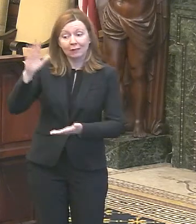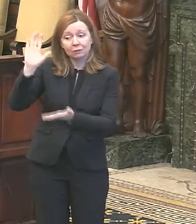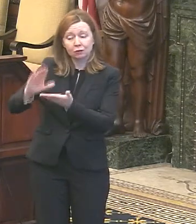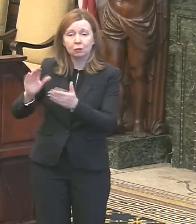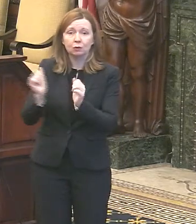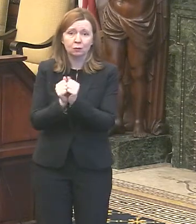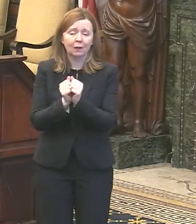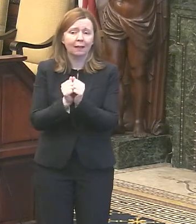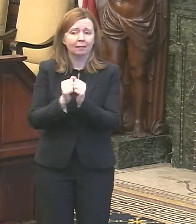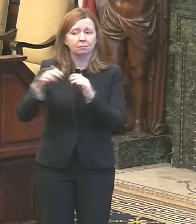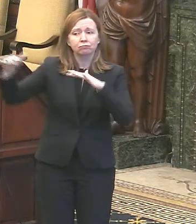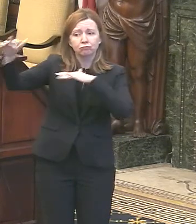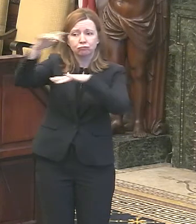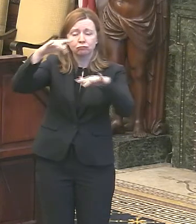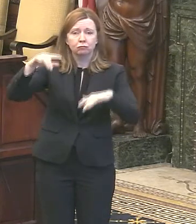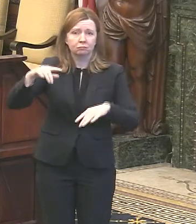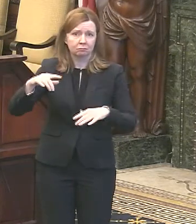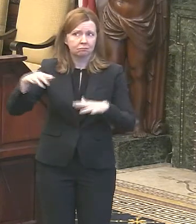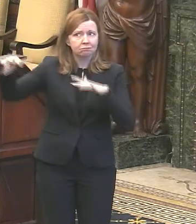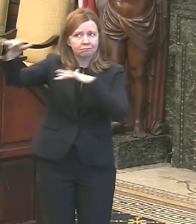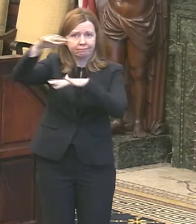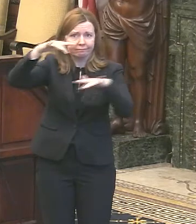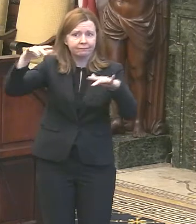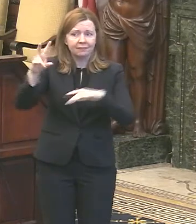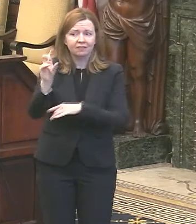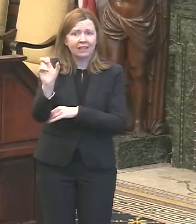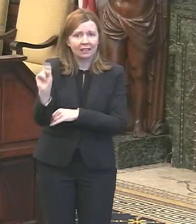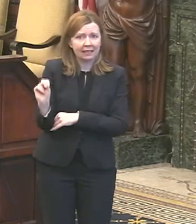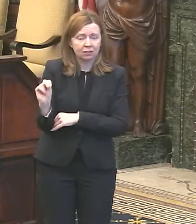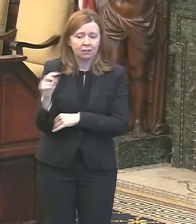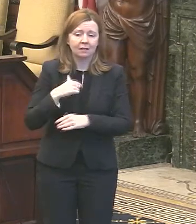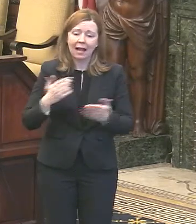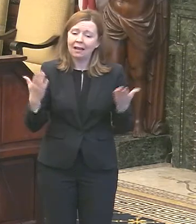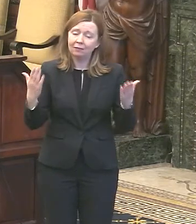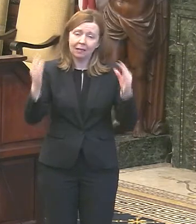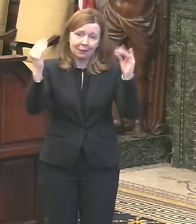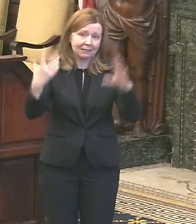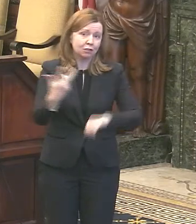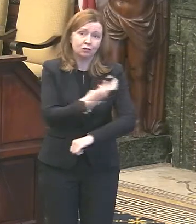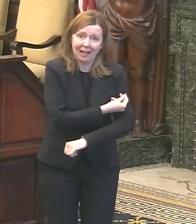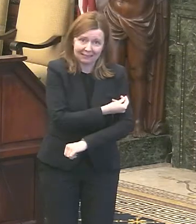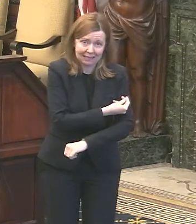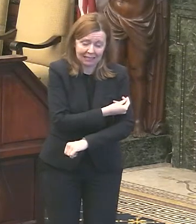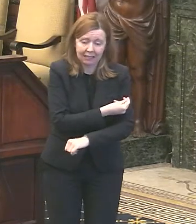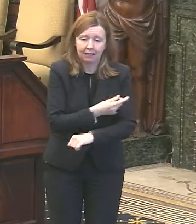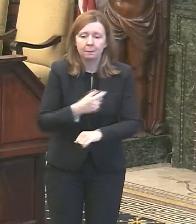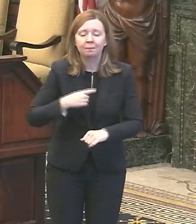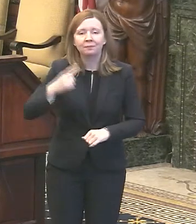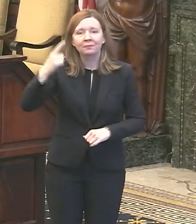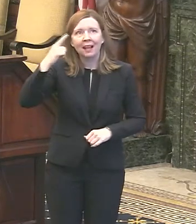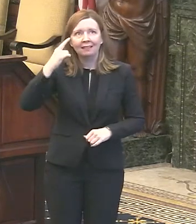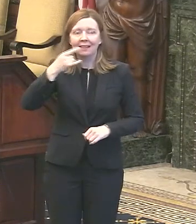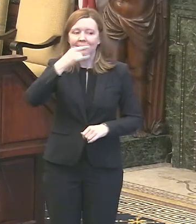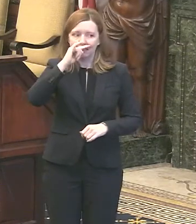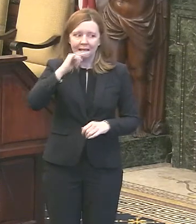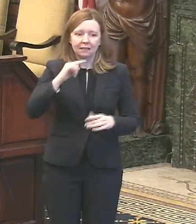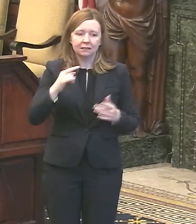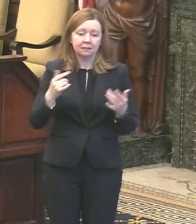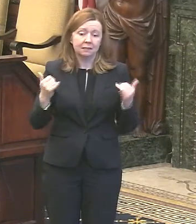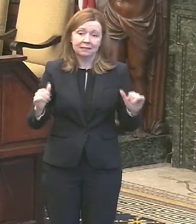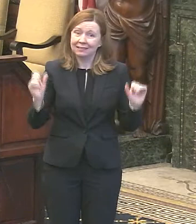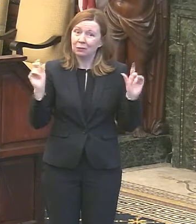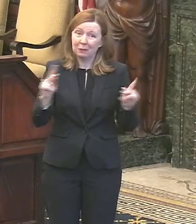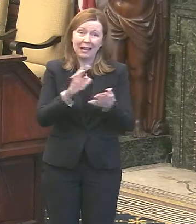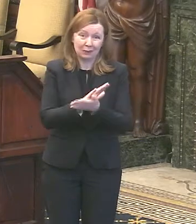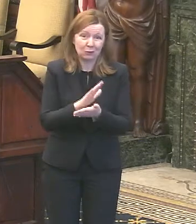improving ventilation in a variety of ways. I would recommend that teachers be vaccinated. I think that kids should still be back in school.